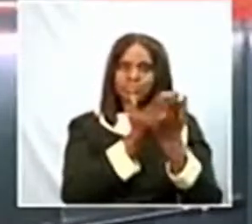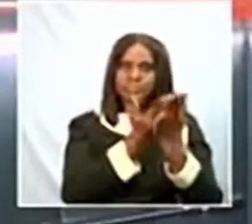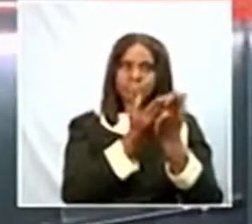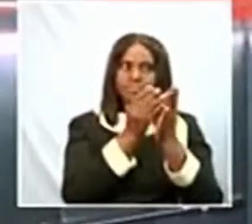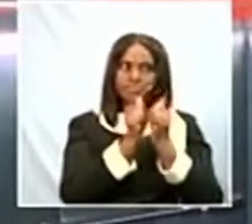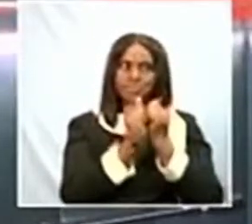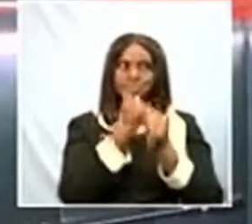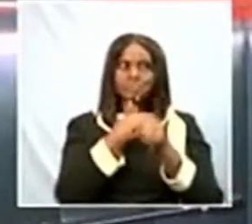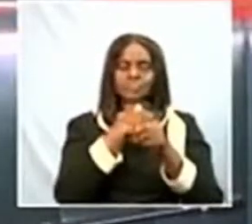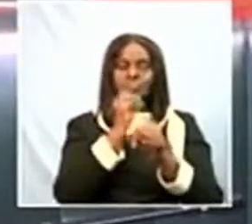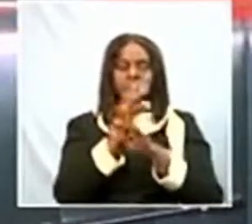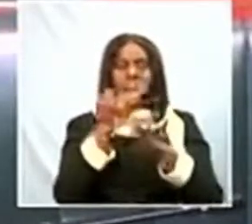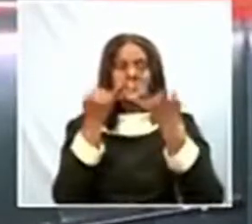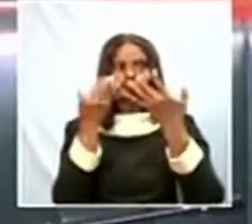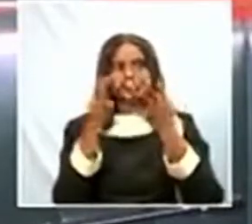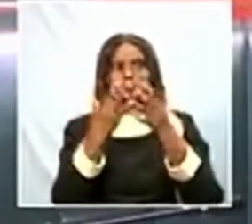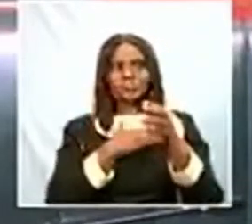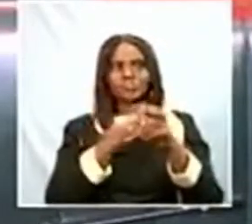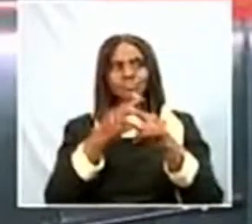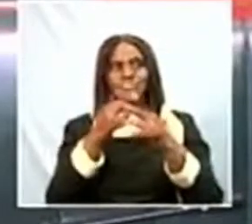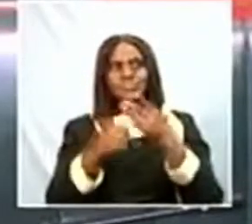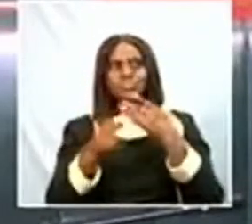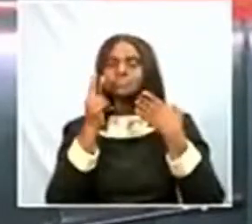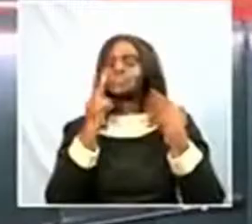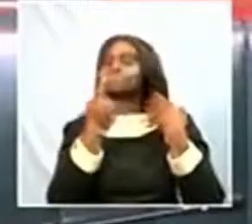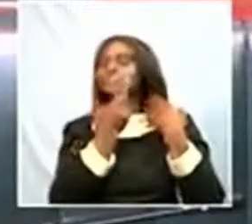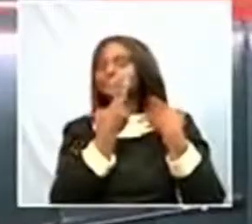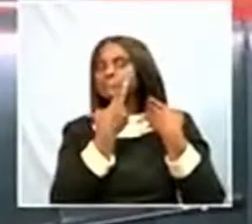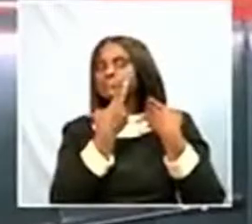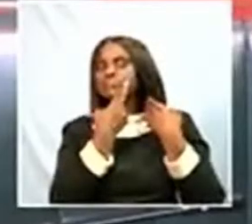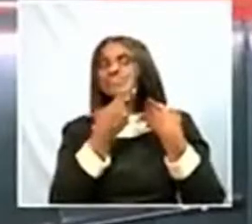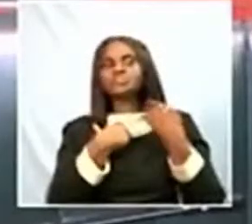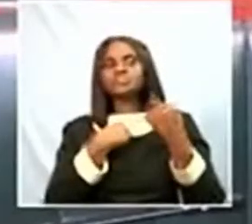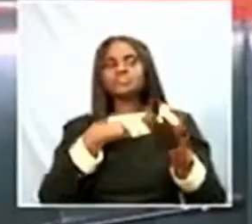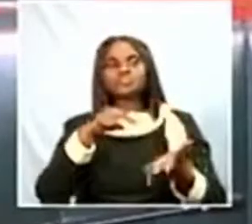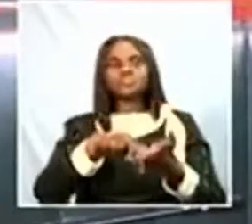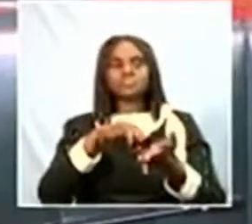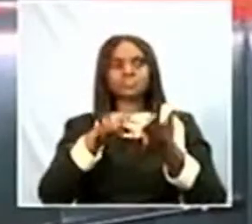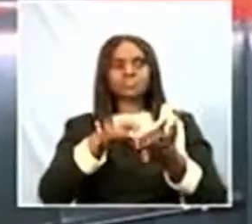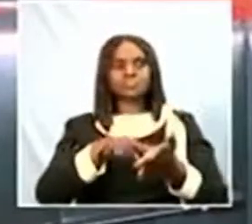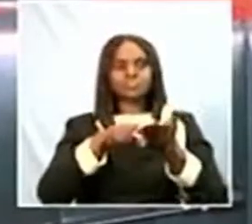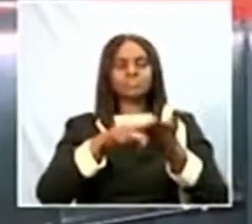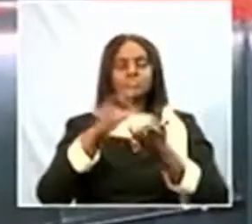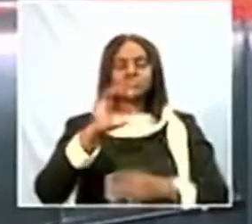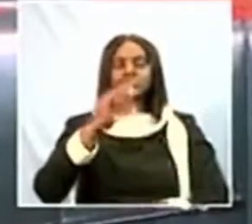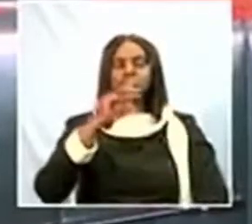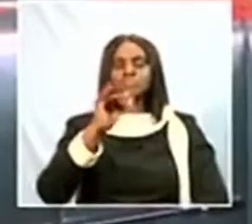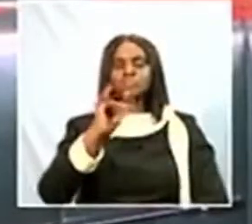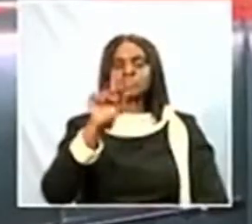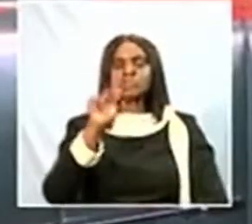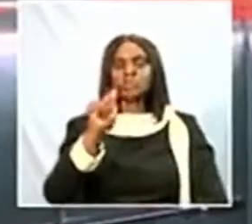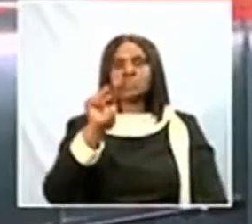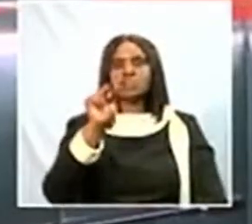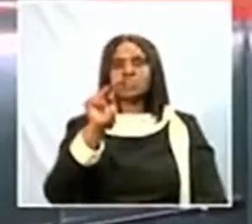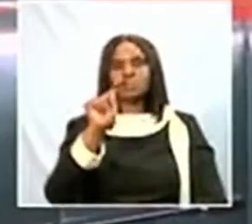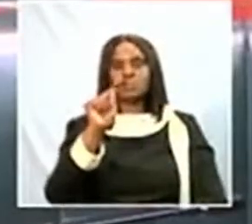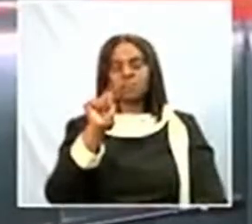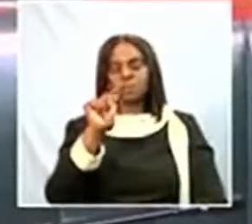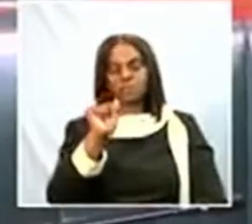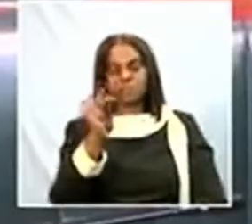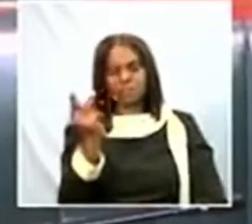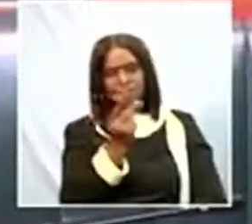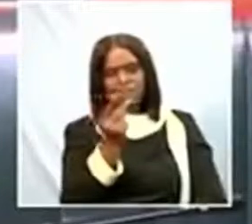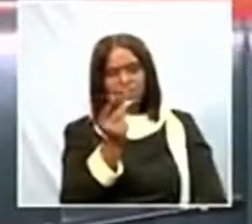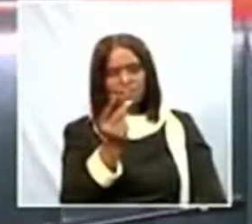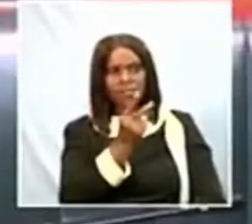been stated earlier. My name is Ruth Kaliata, and I'm standing here to represent Chikankata constituency. My topic is